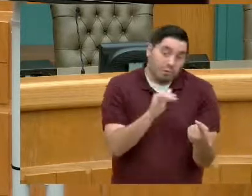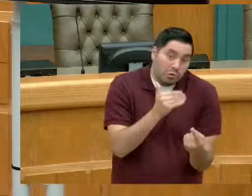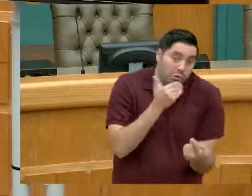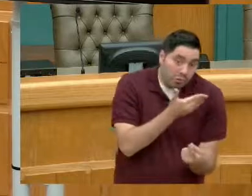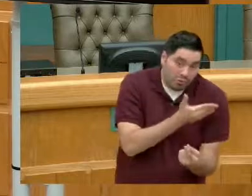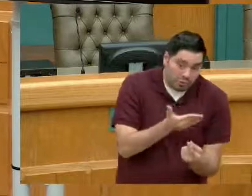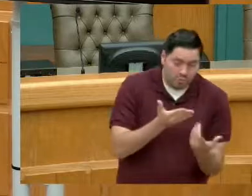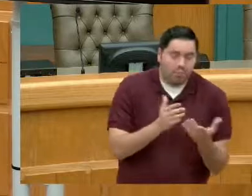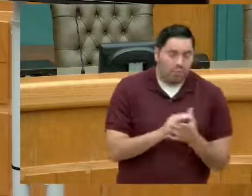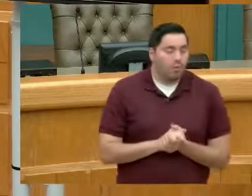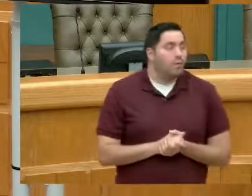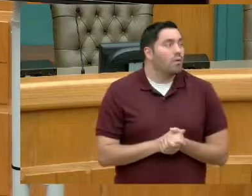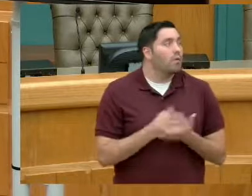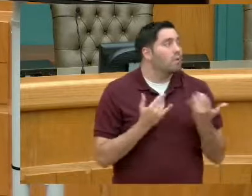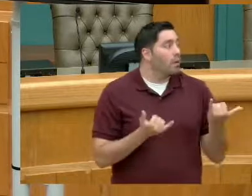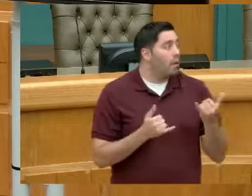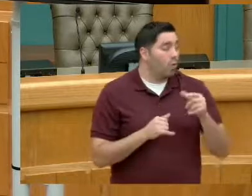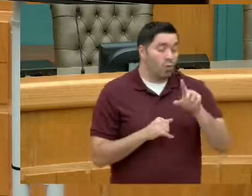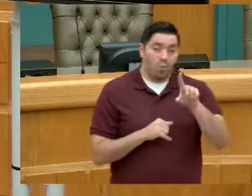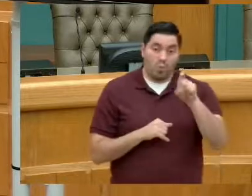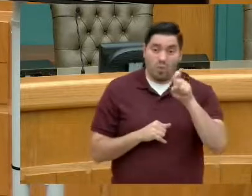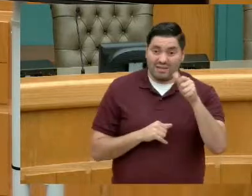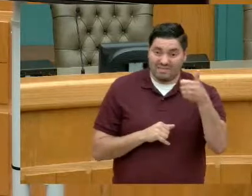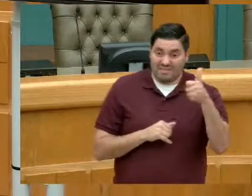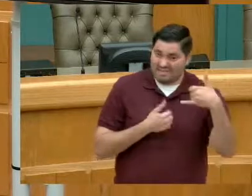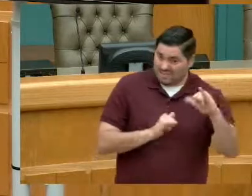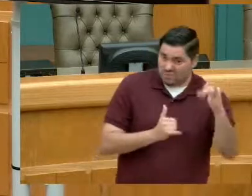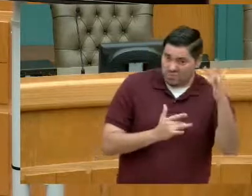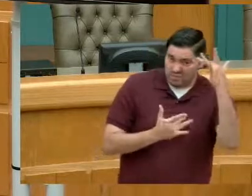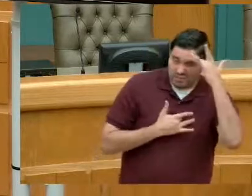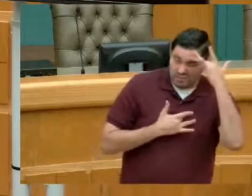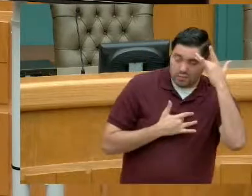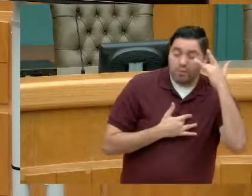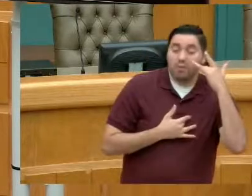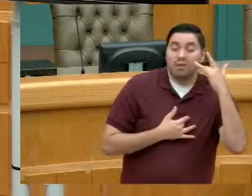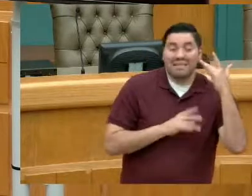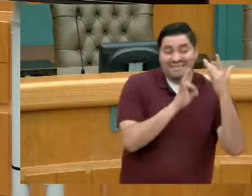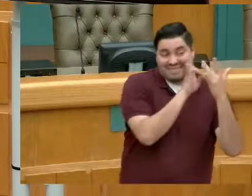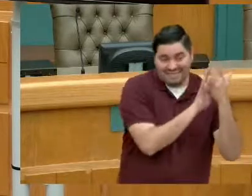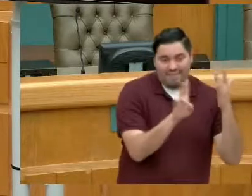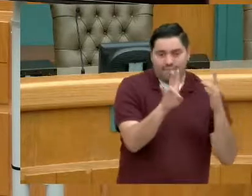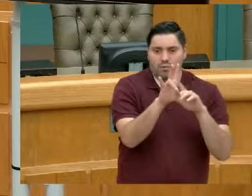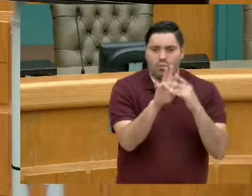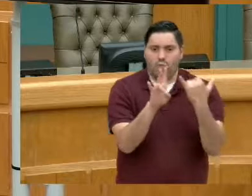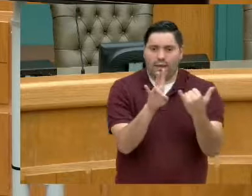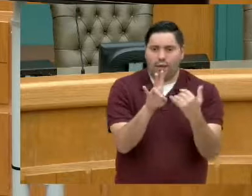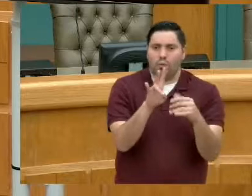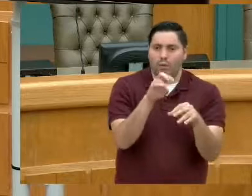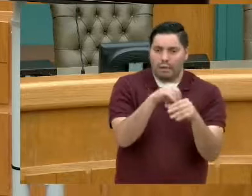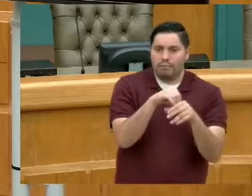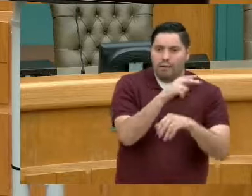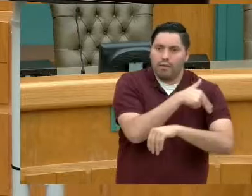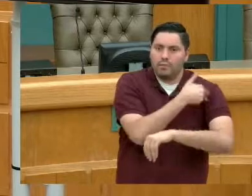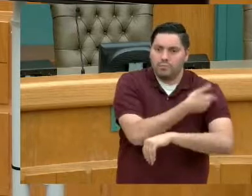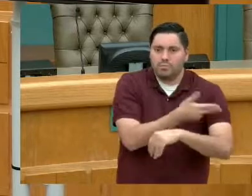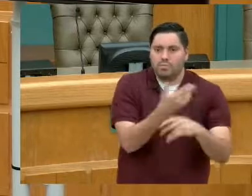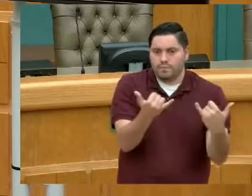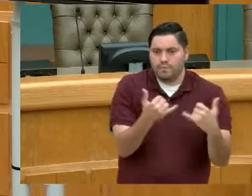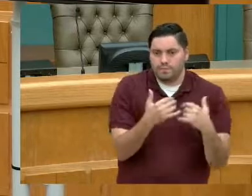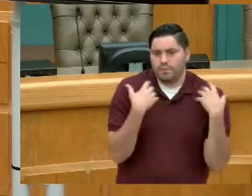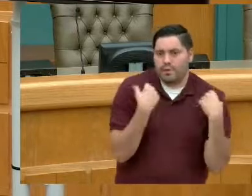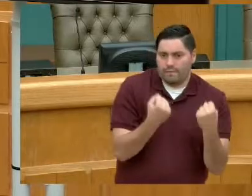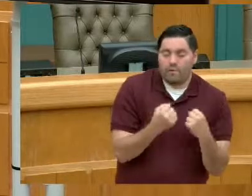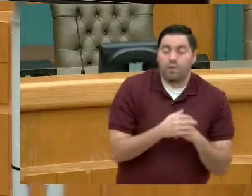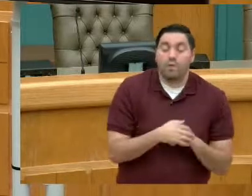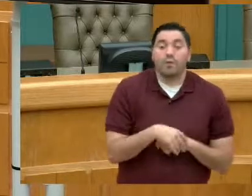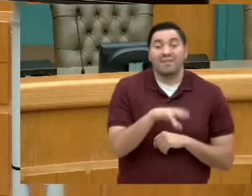Of the 110 active cases, 7 of those persons are in the hospital recovering, and of the